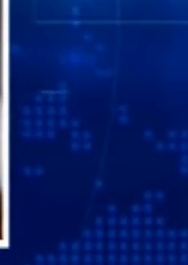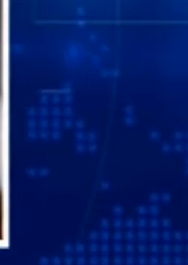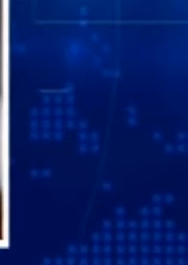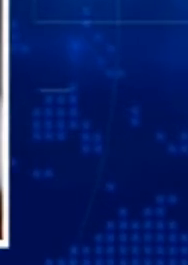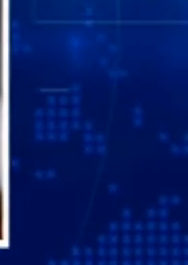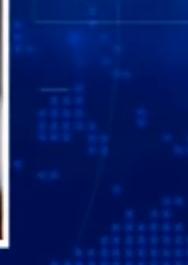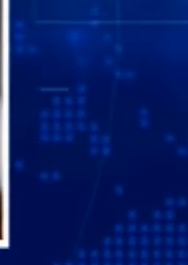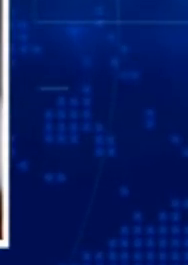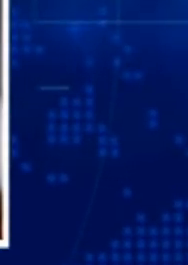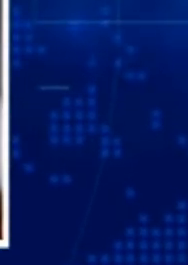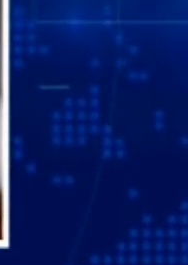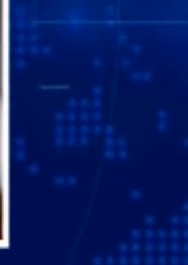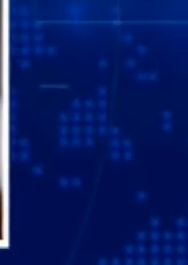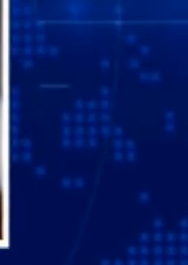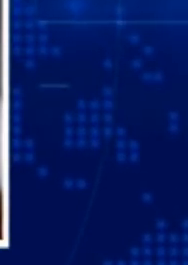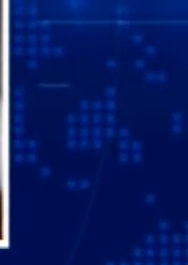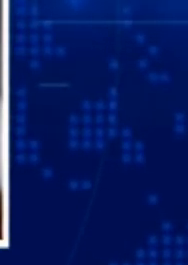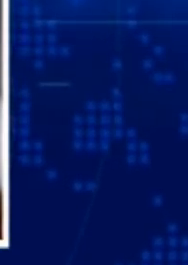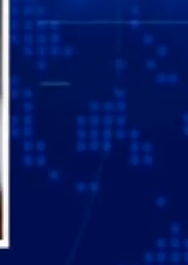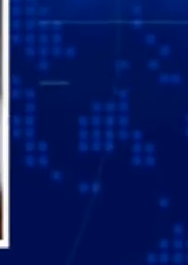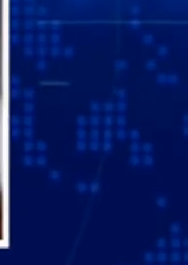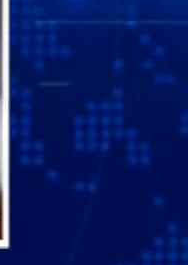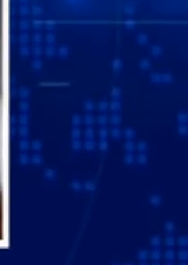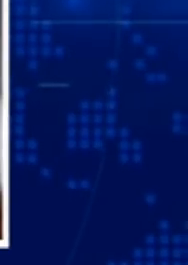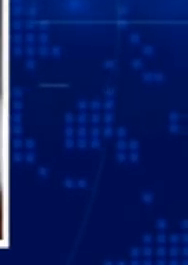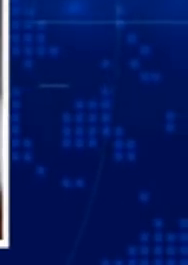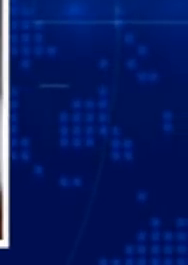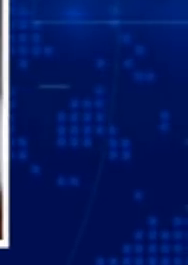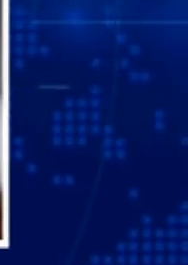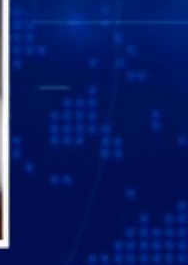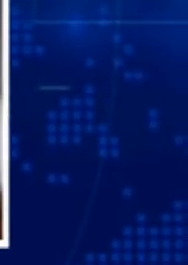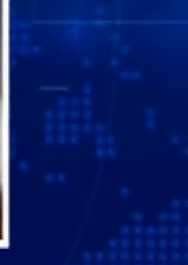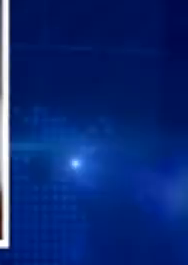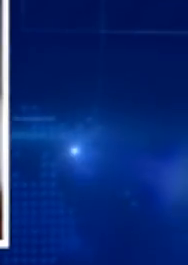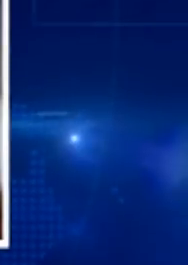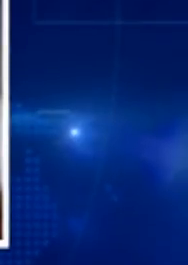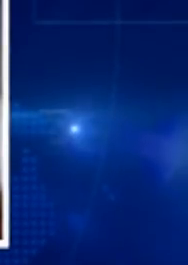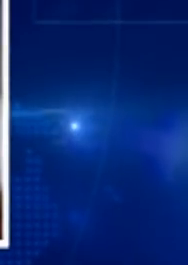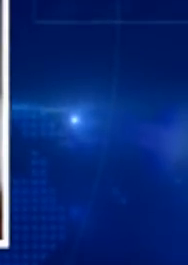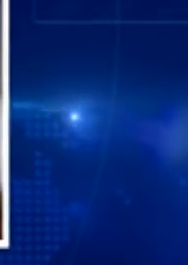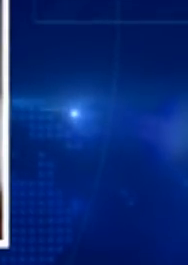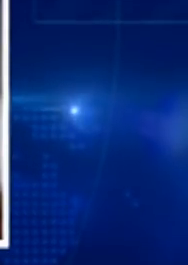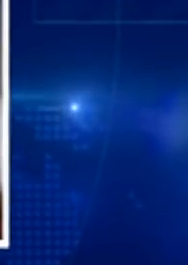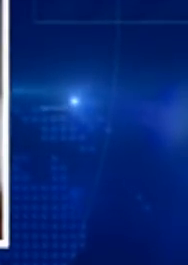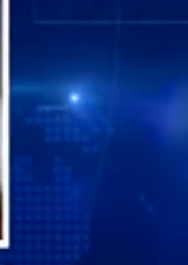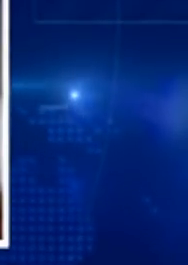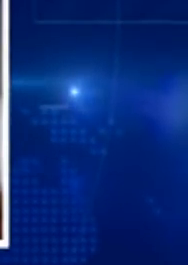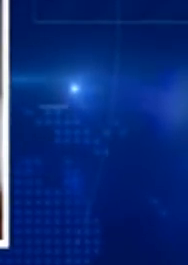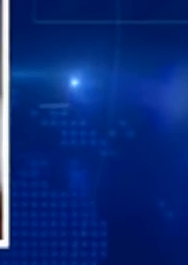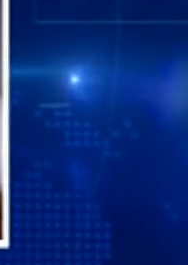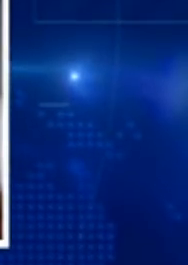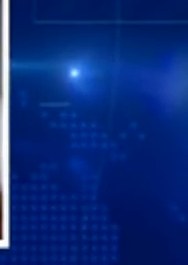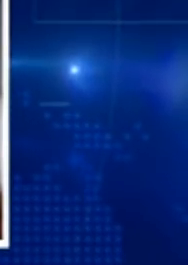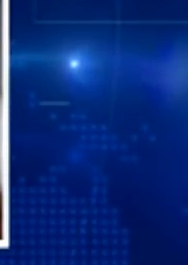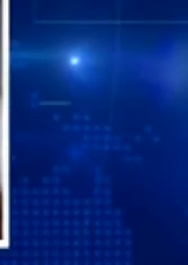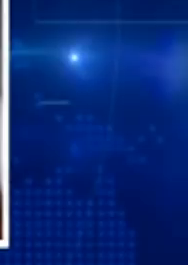be convenient to take a tea adjournment at this stage, and then we can continue